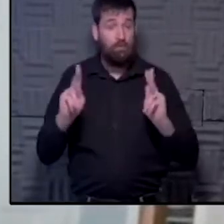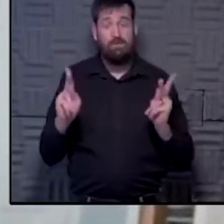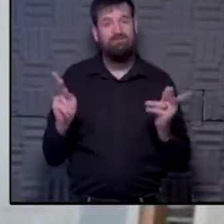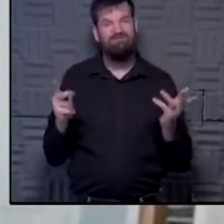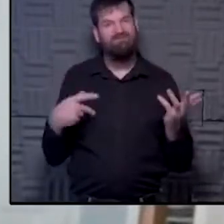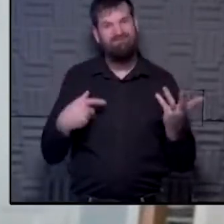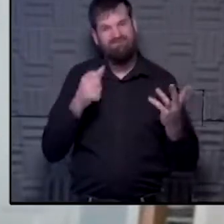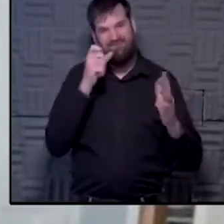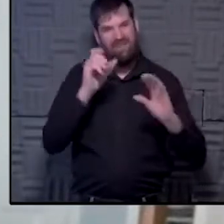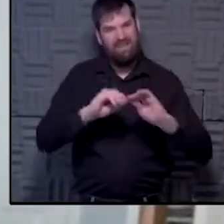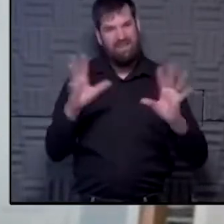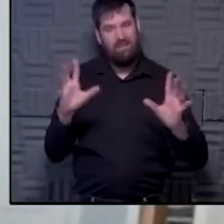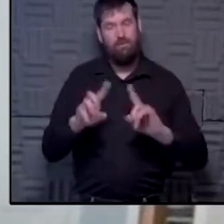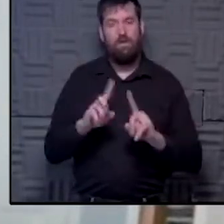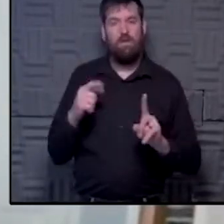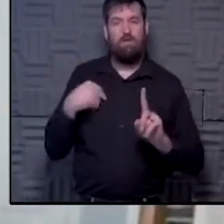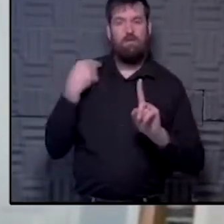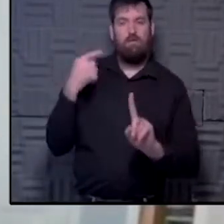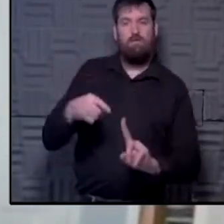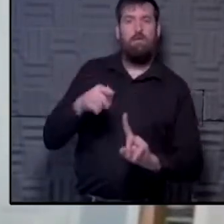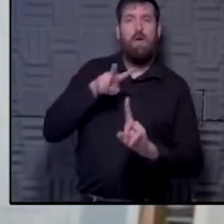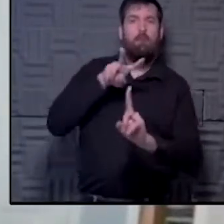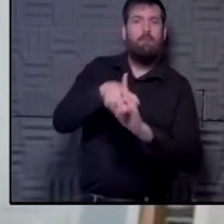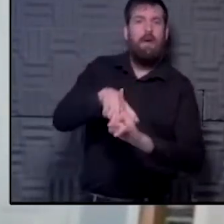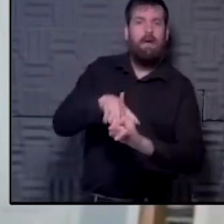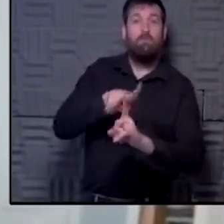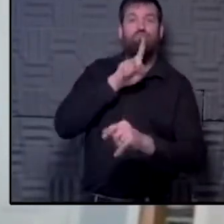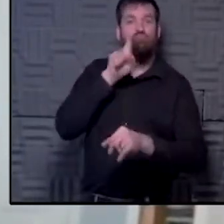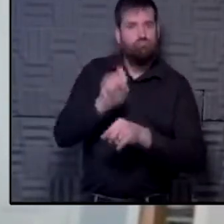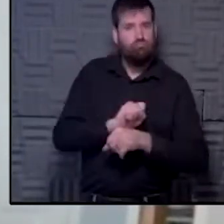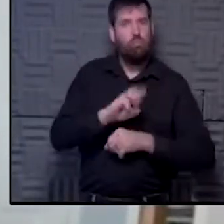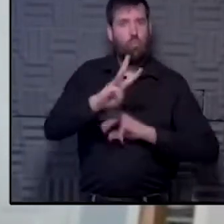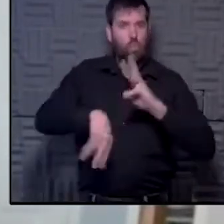clear, but we're really around applied ethics. We're about real world.